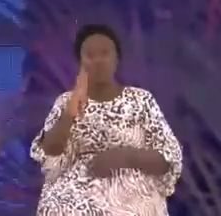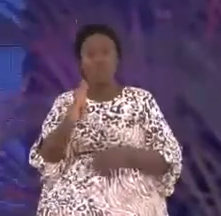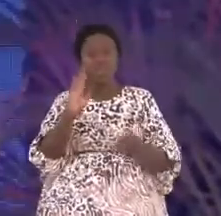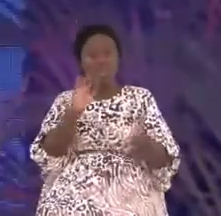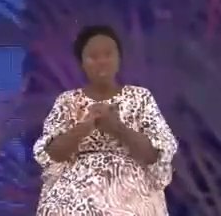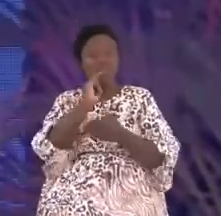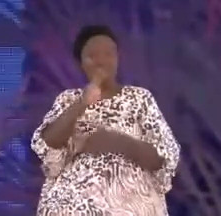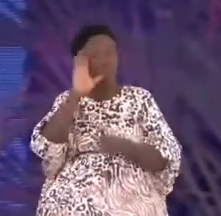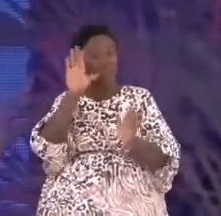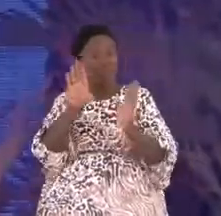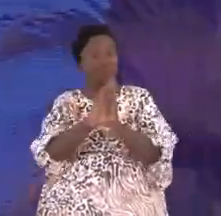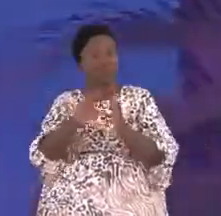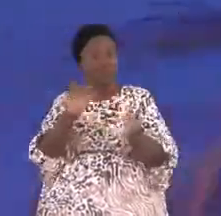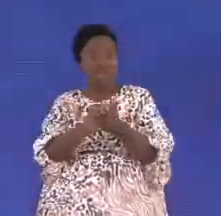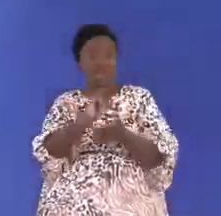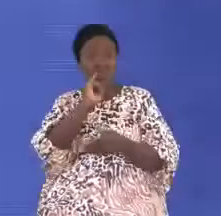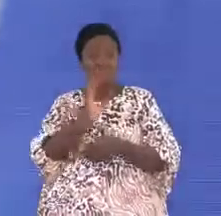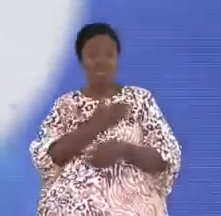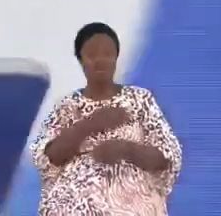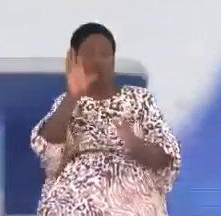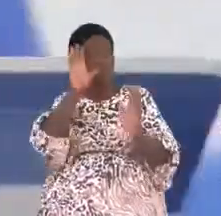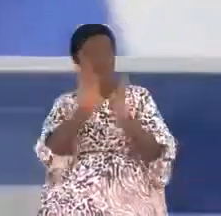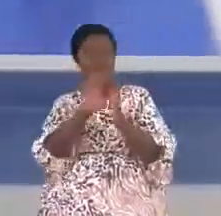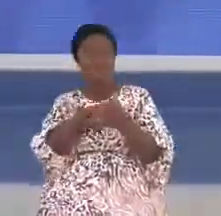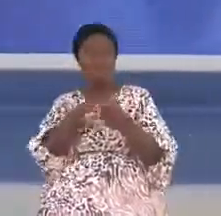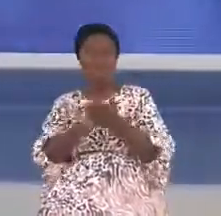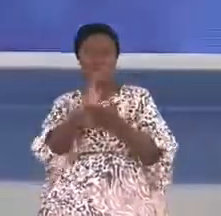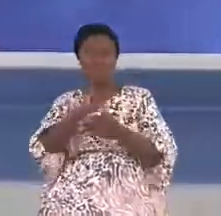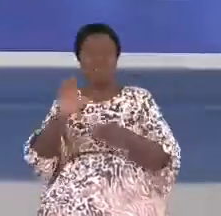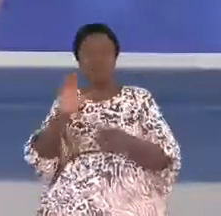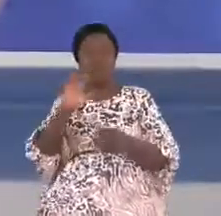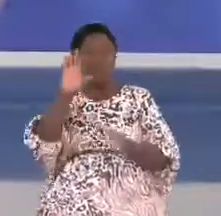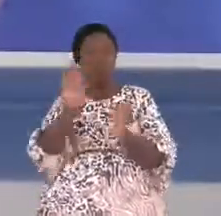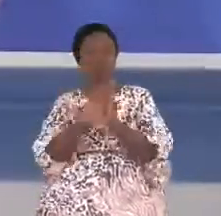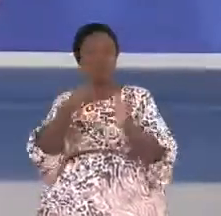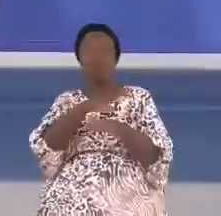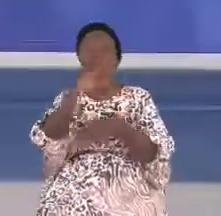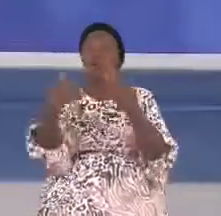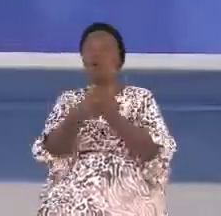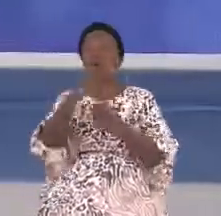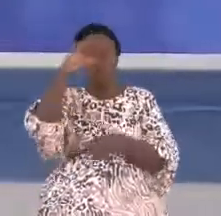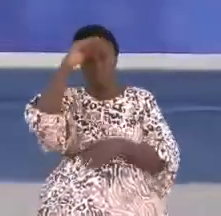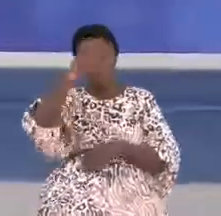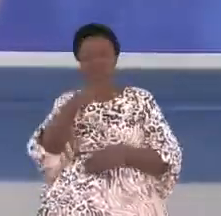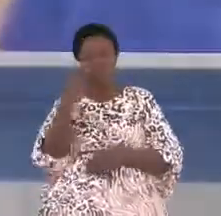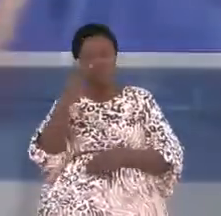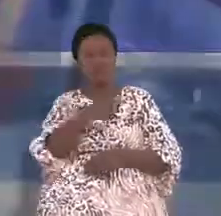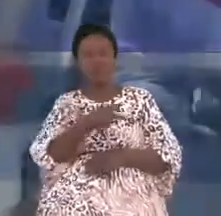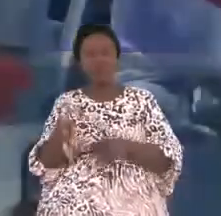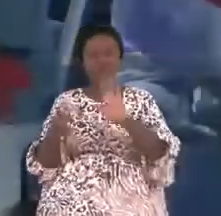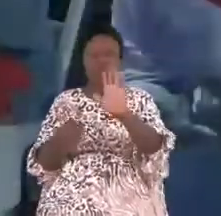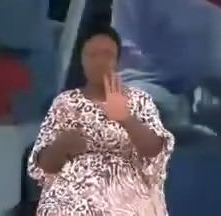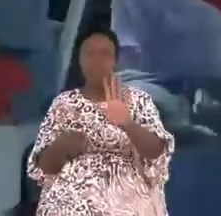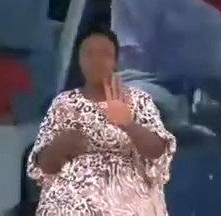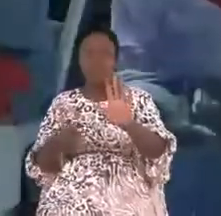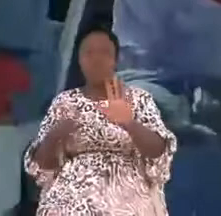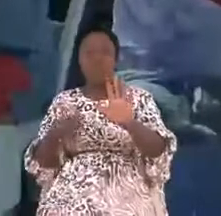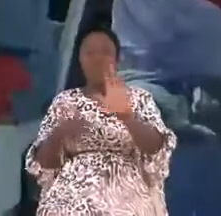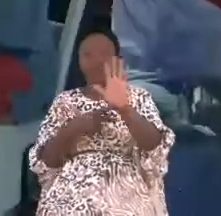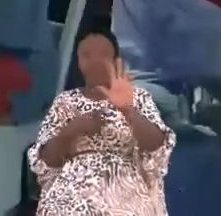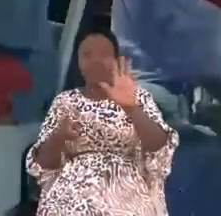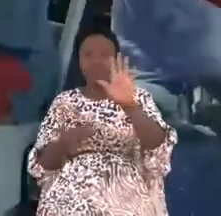our picture that's the picture of the whole of humanity look at verse 5 it says in verse